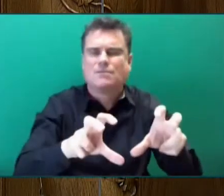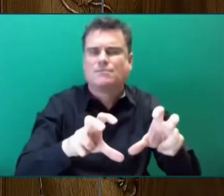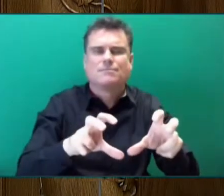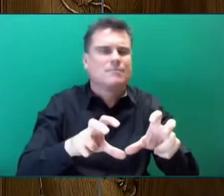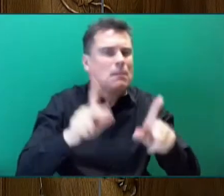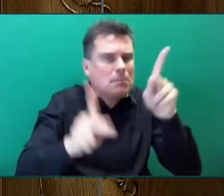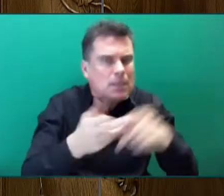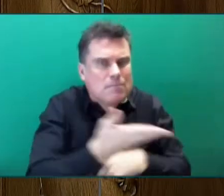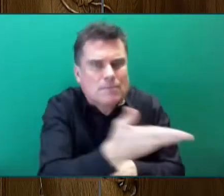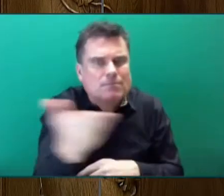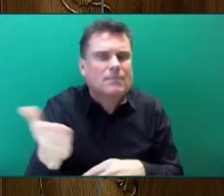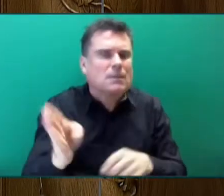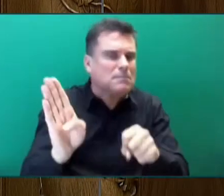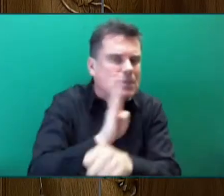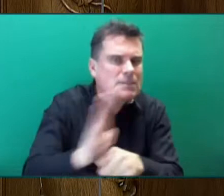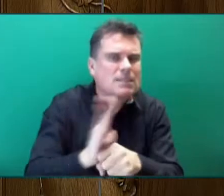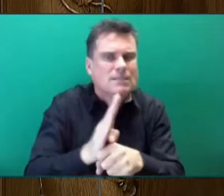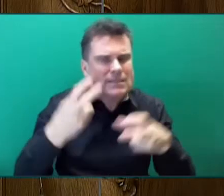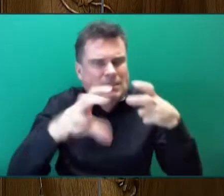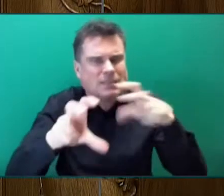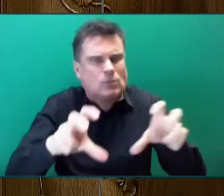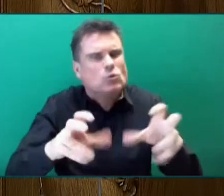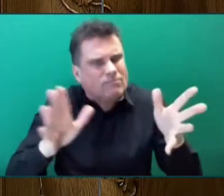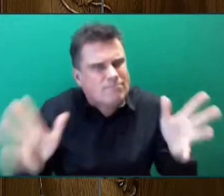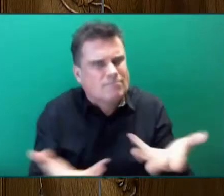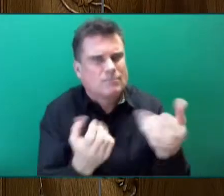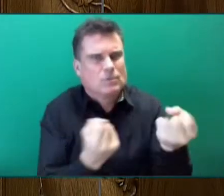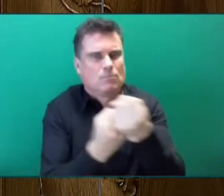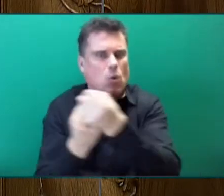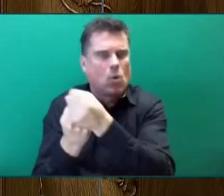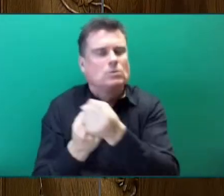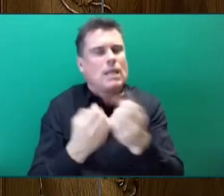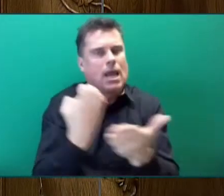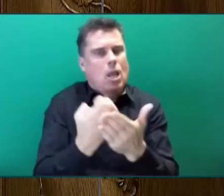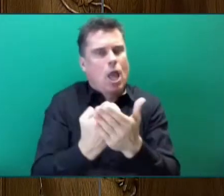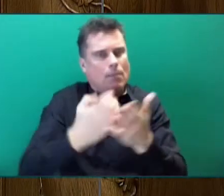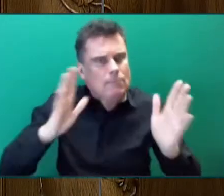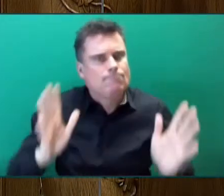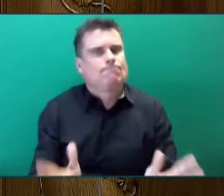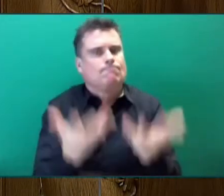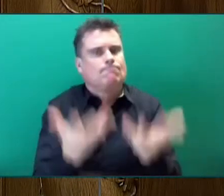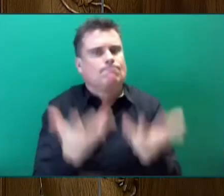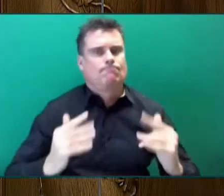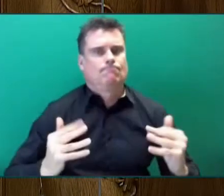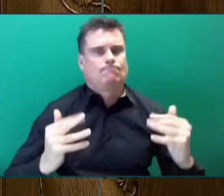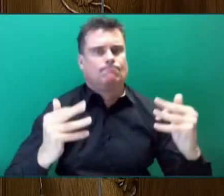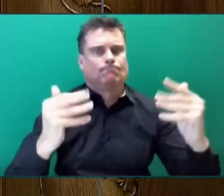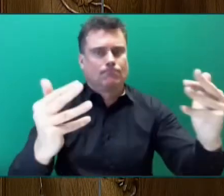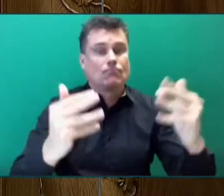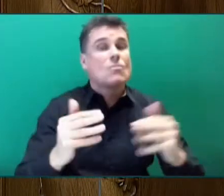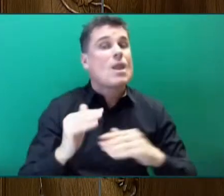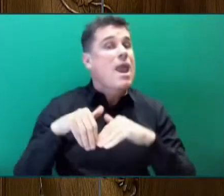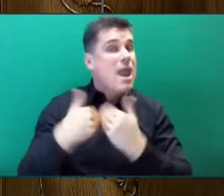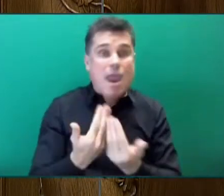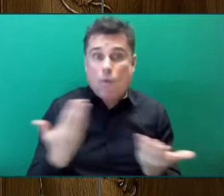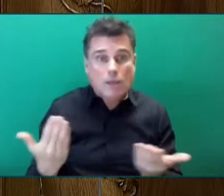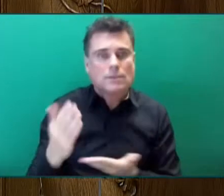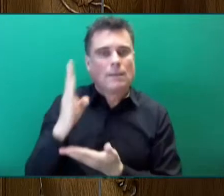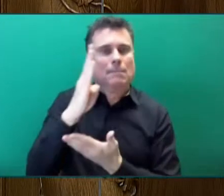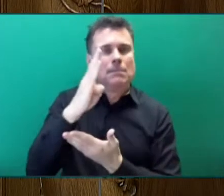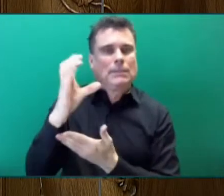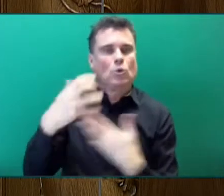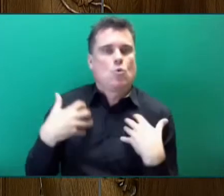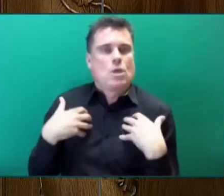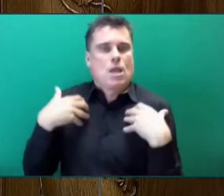support economic activity during the recovery with the BC Recovery Benefit. Reward eligible businesses